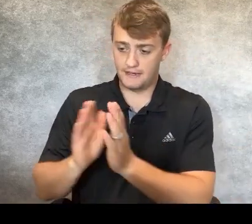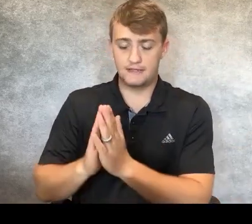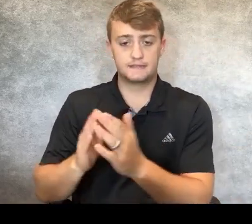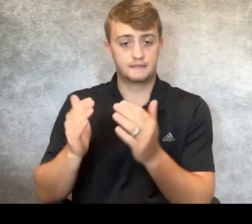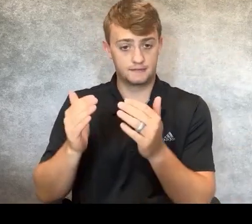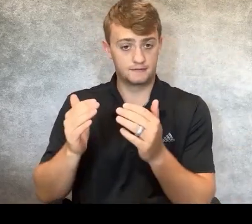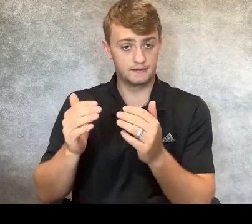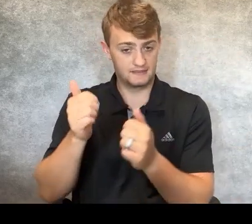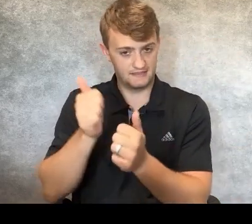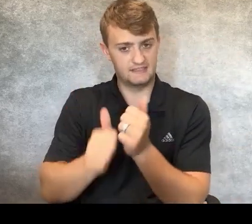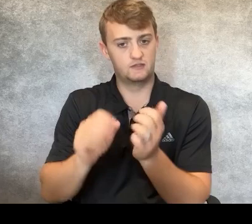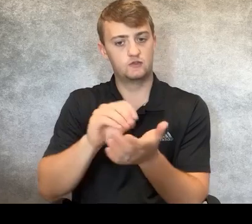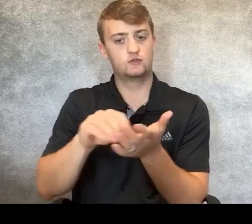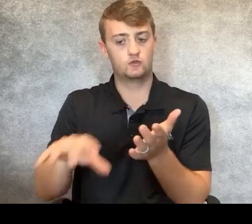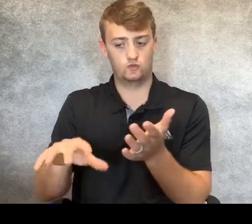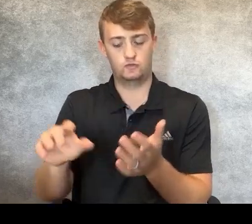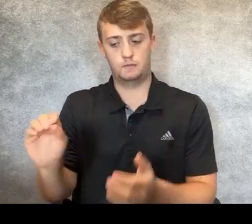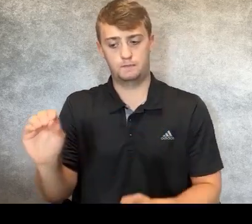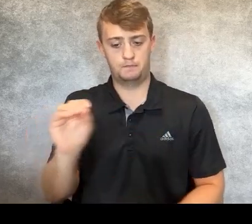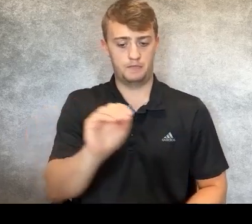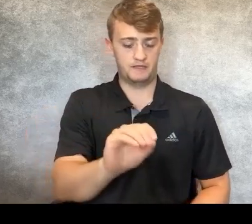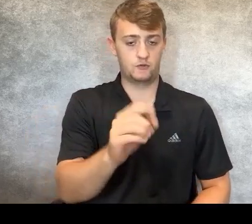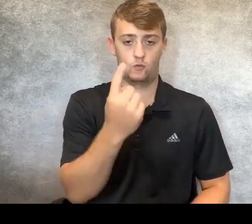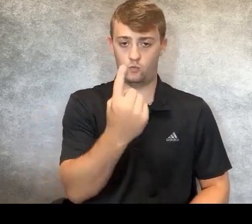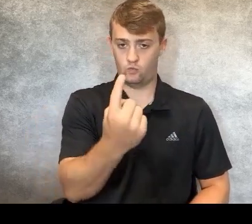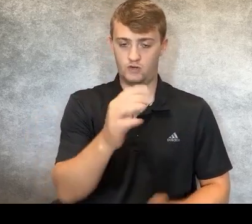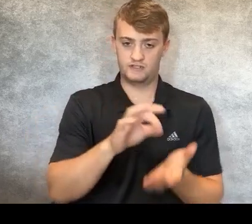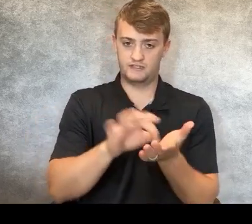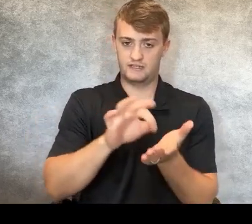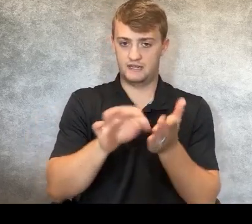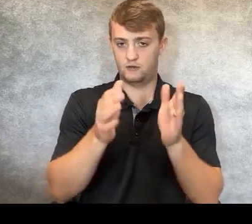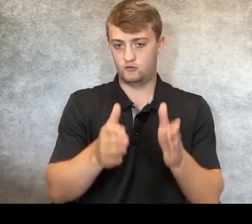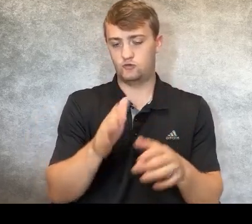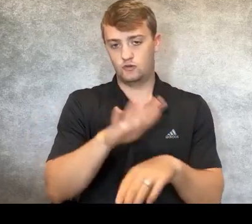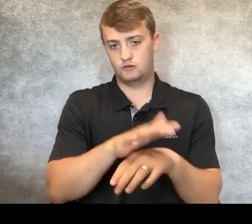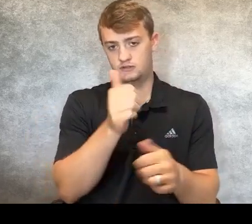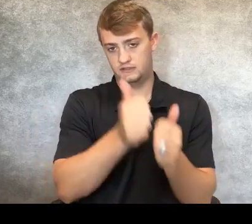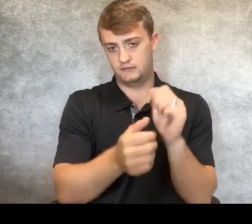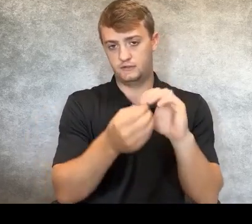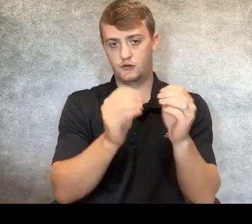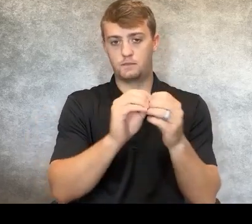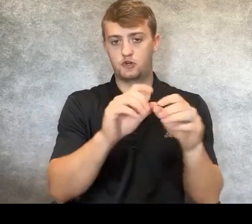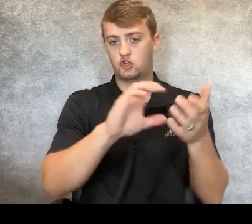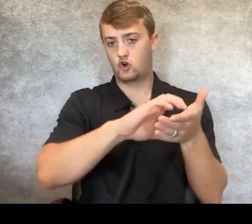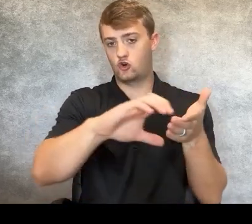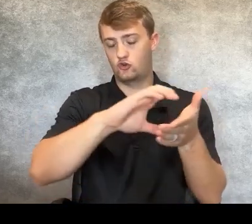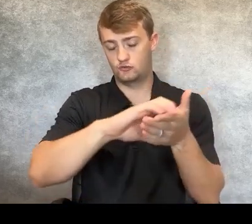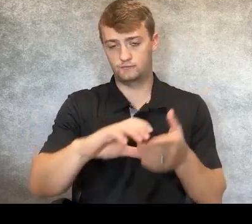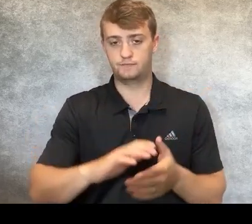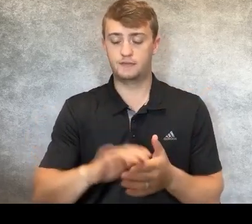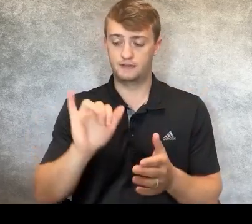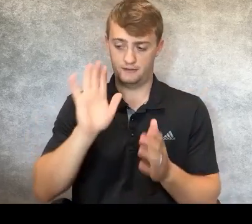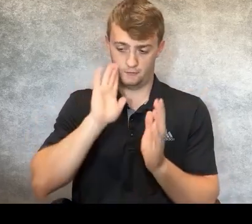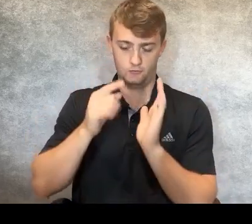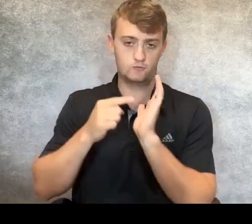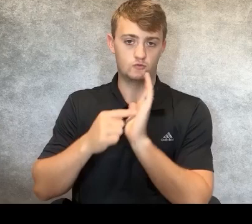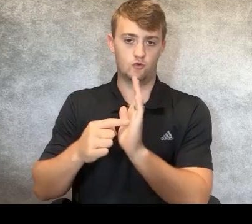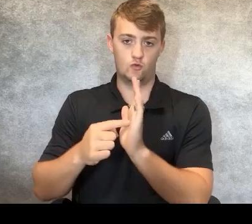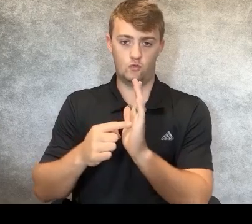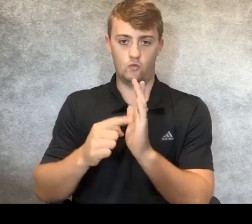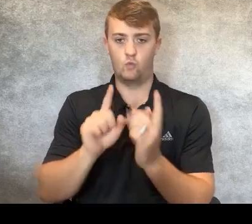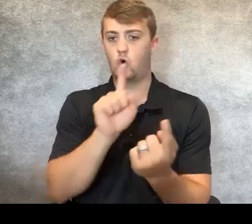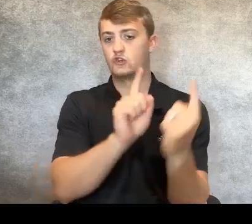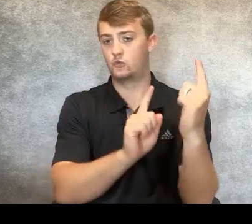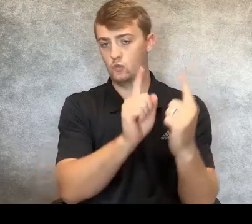Ask each student to place 1 counter on each number card. This reinforces